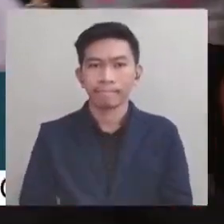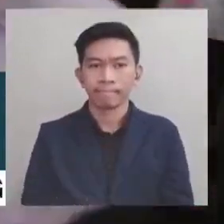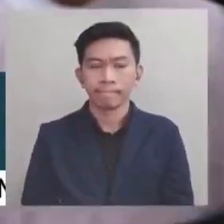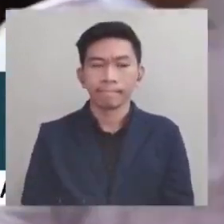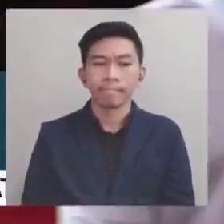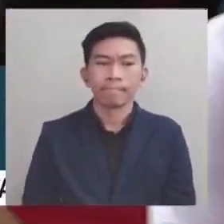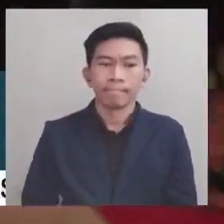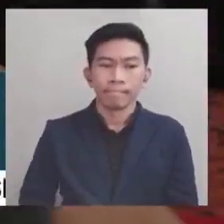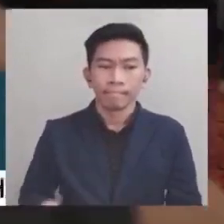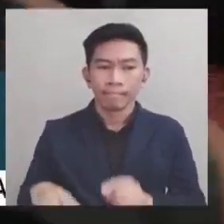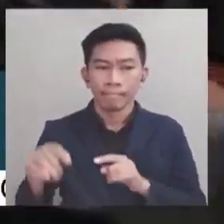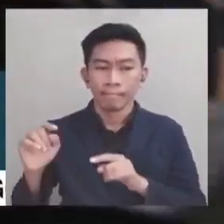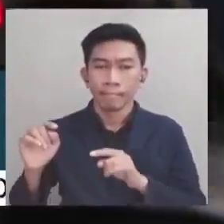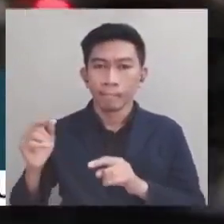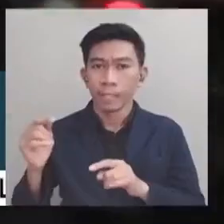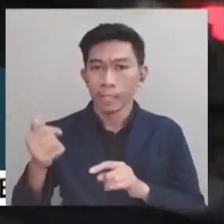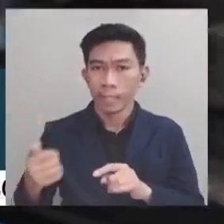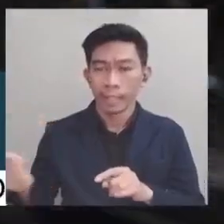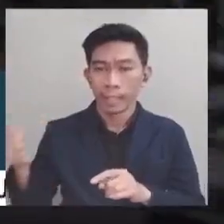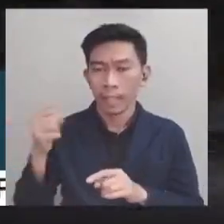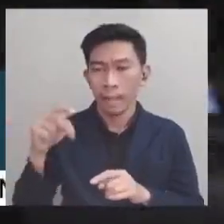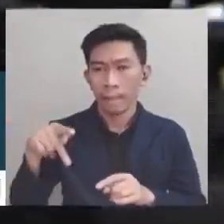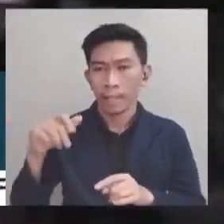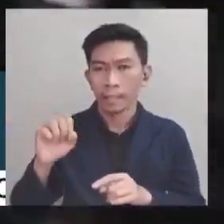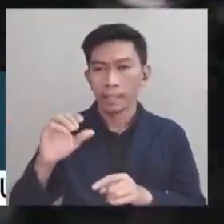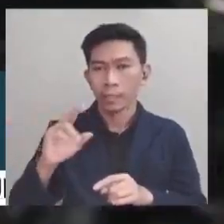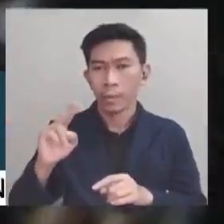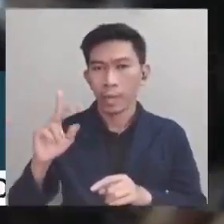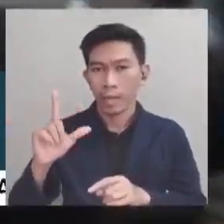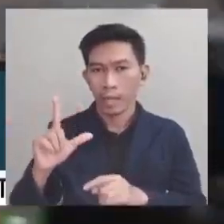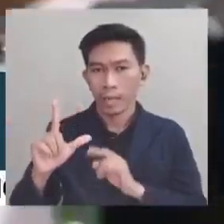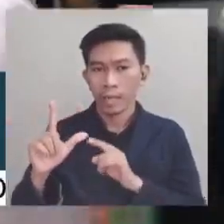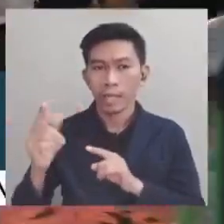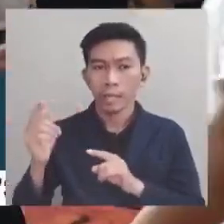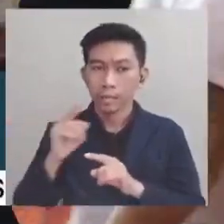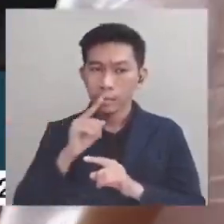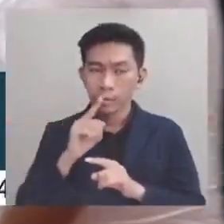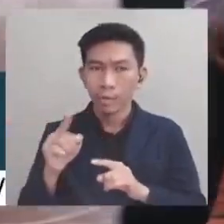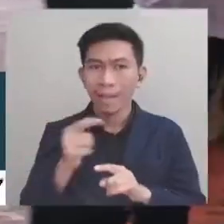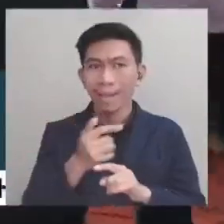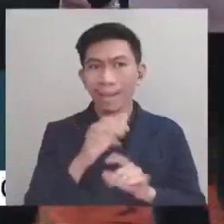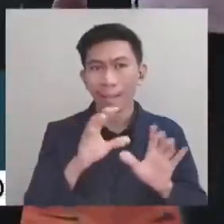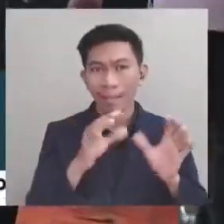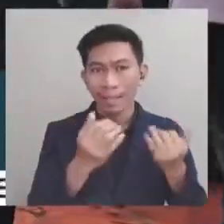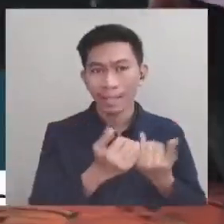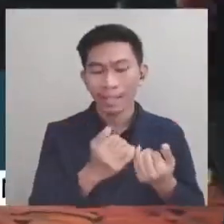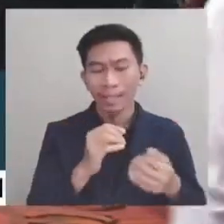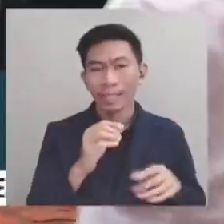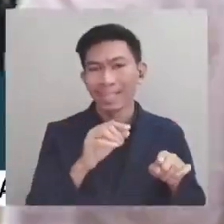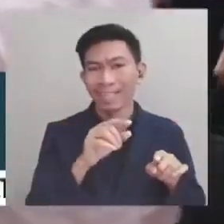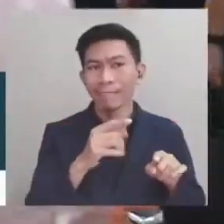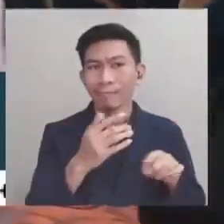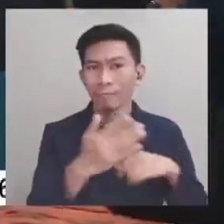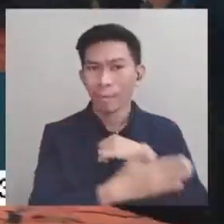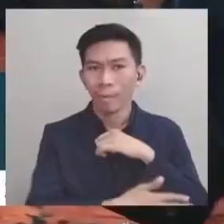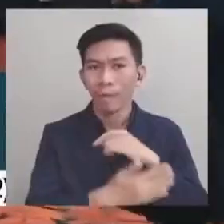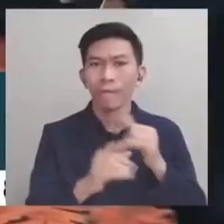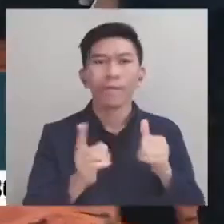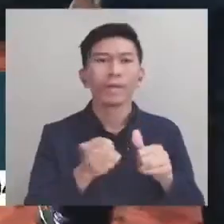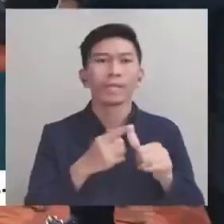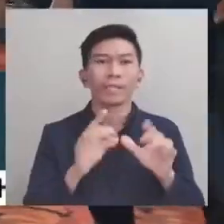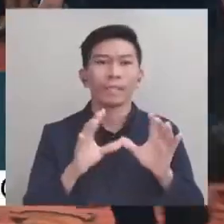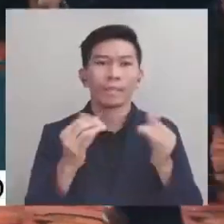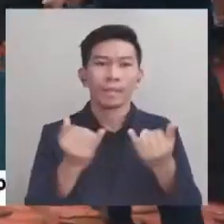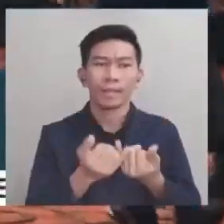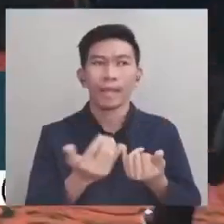Alfredo Pascual announced that renewable energy firm SunAsia is the first company to receive a certificate of endorsement for these